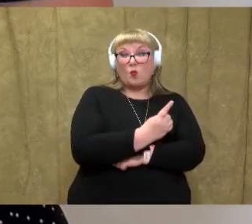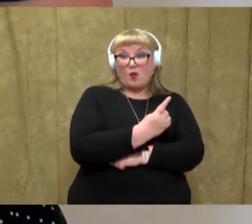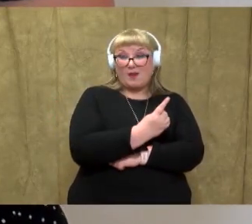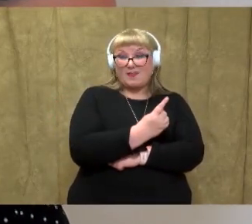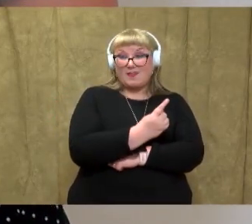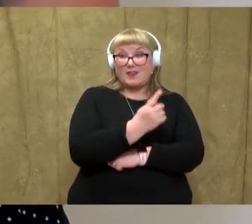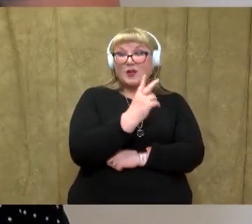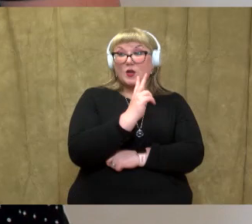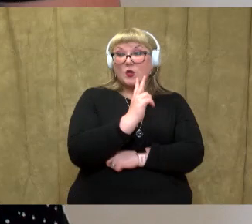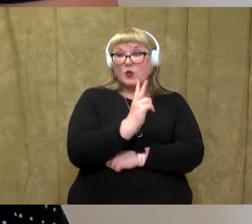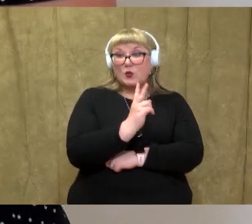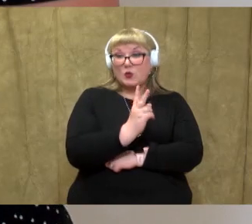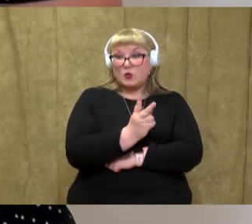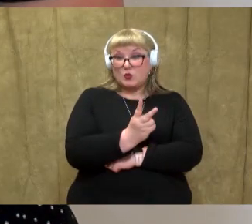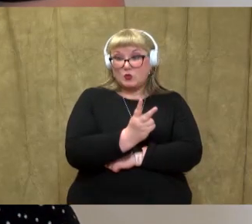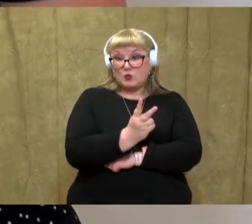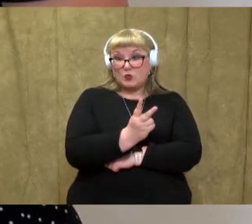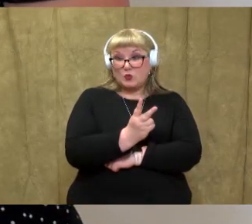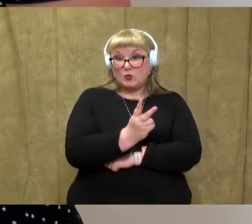1,